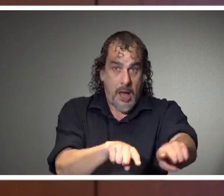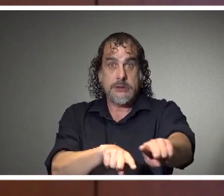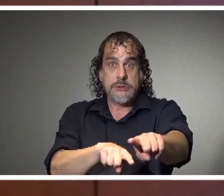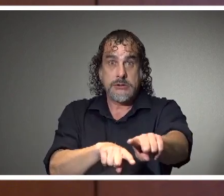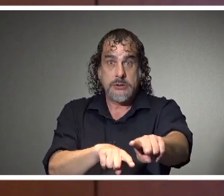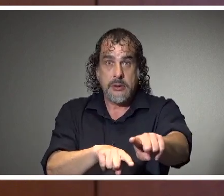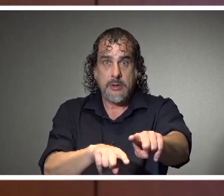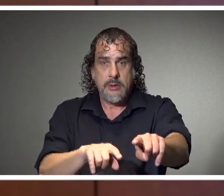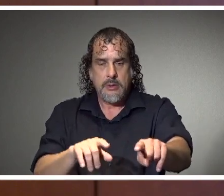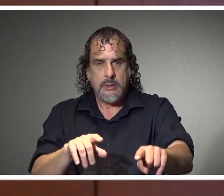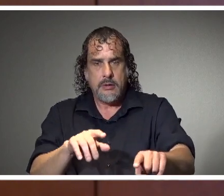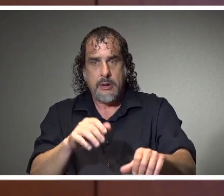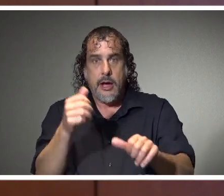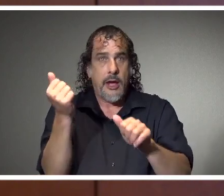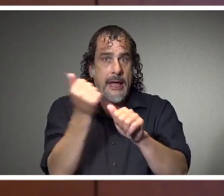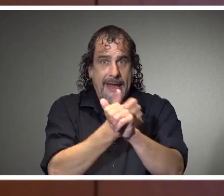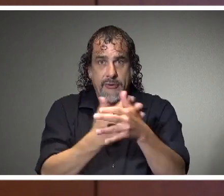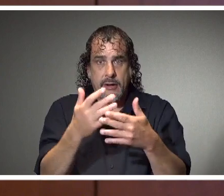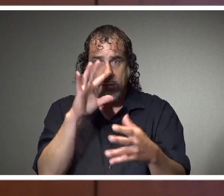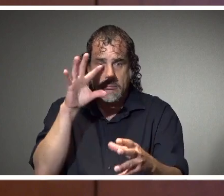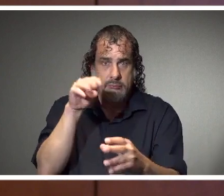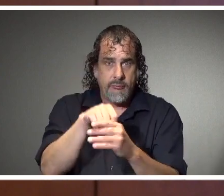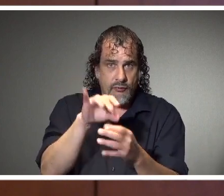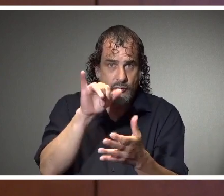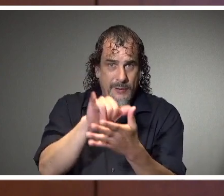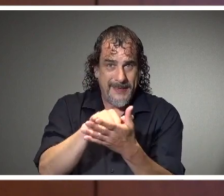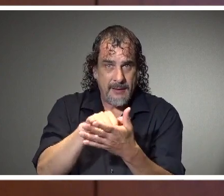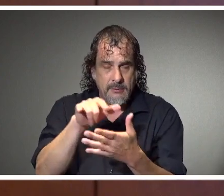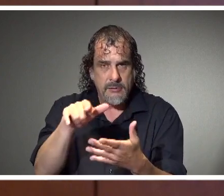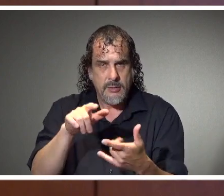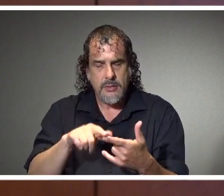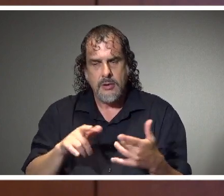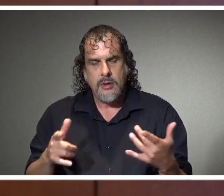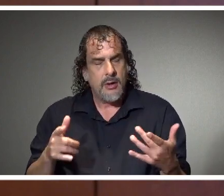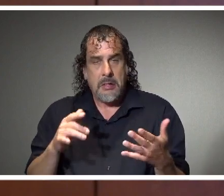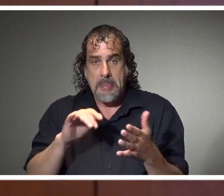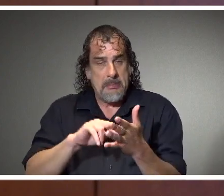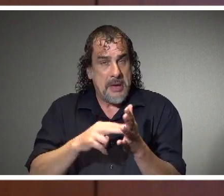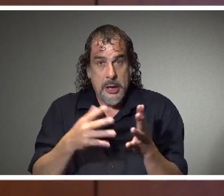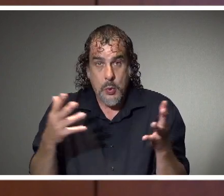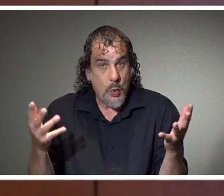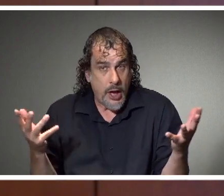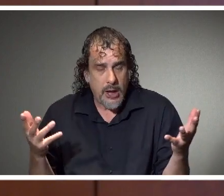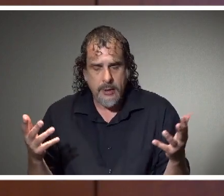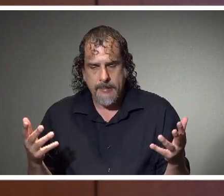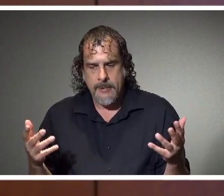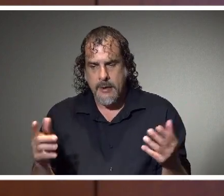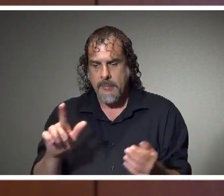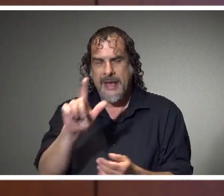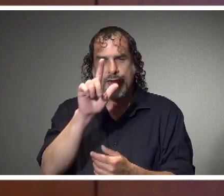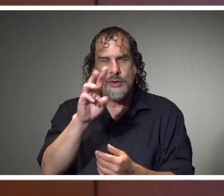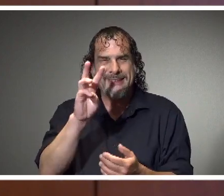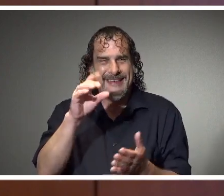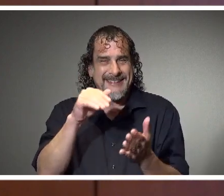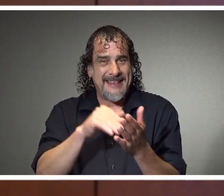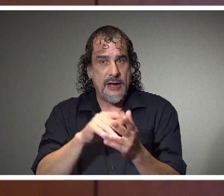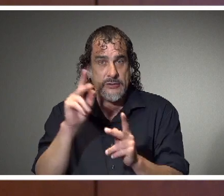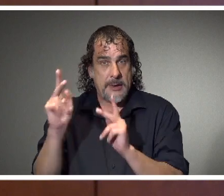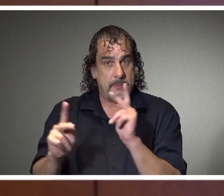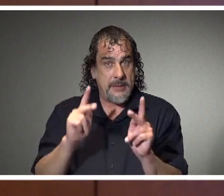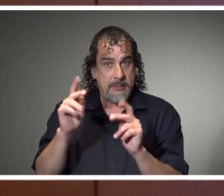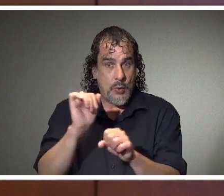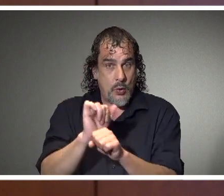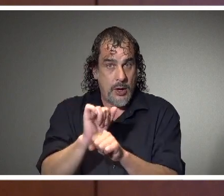our territories and everything over to the Defense Logistics Agency. Well, what does that mean? That means about 26,000 employees. All